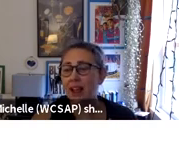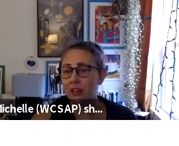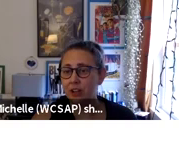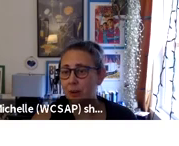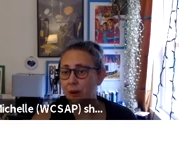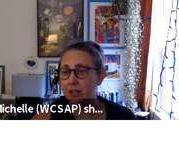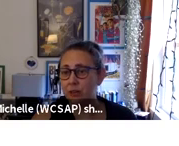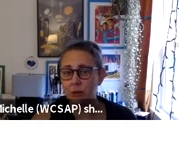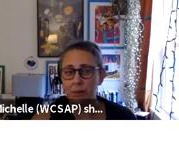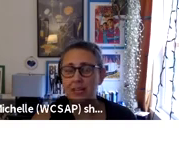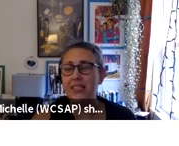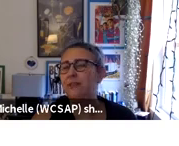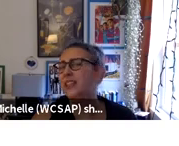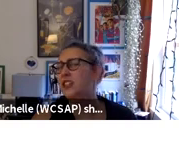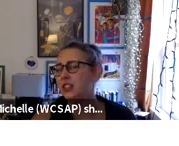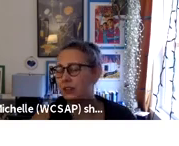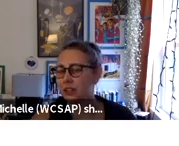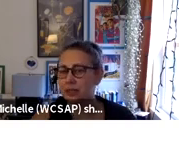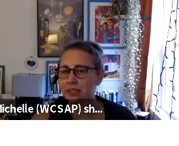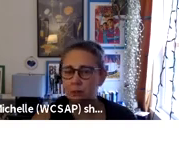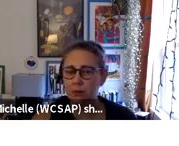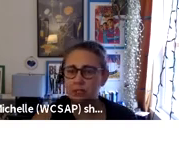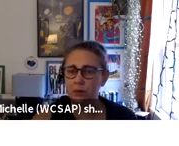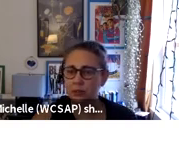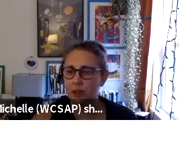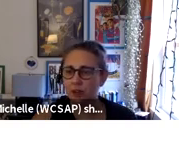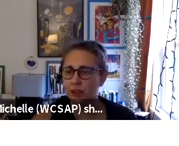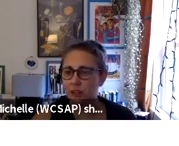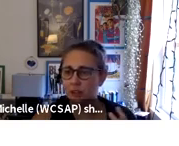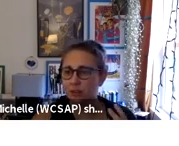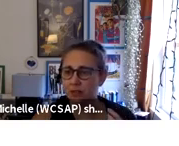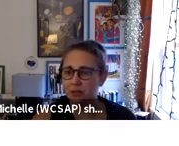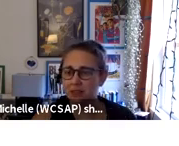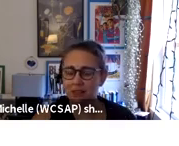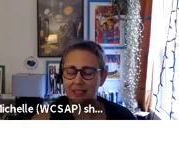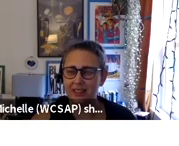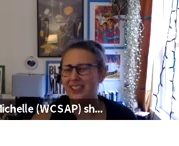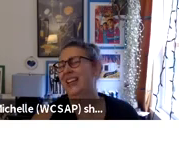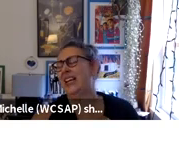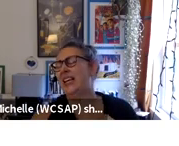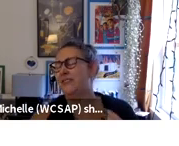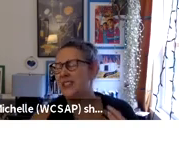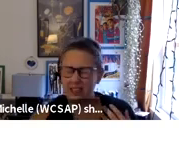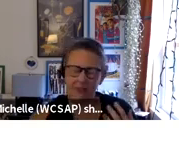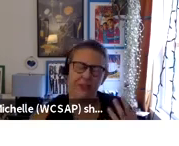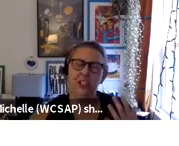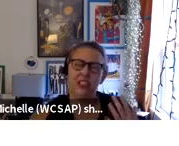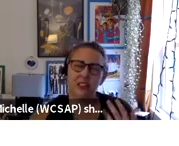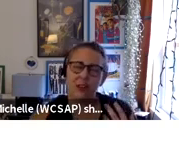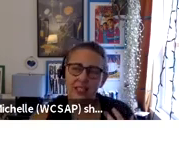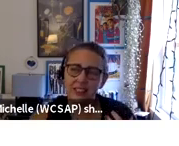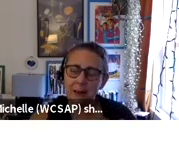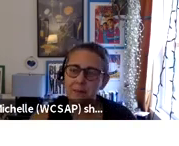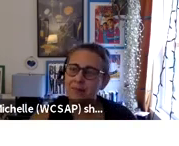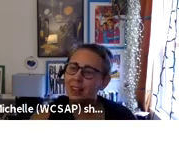we can't ever talk about what I do for work because he flinches every time I say the word sexual assault, the term sexual assault. He physically flinches